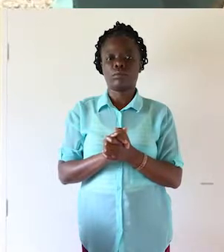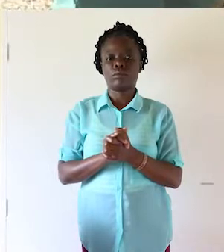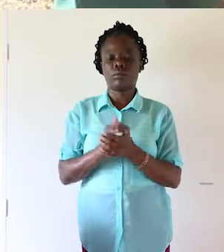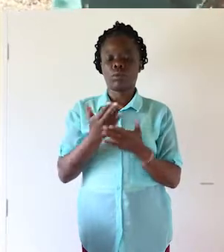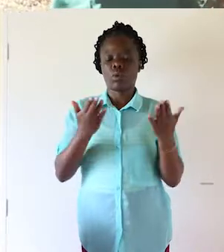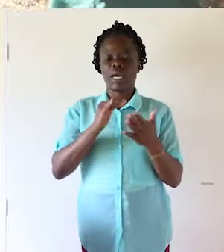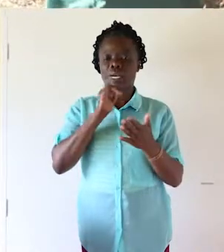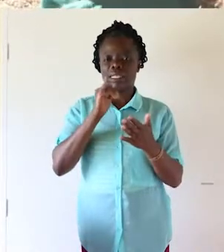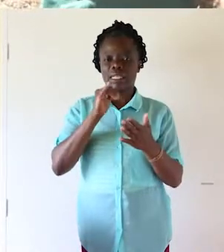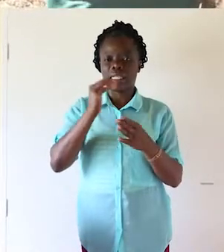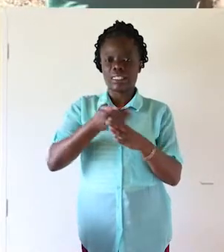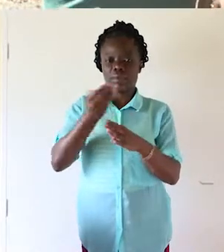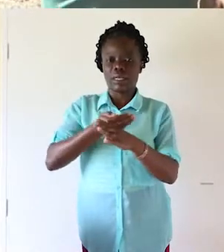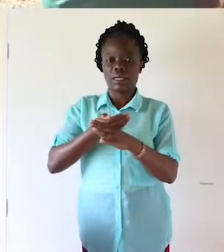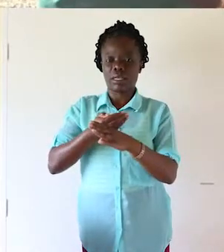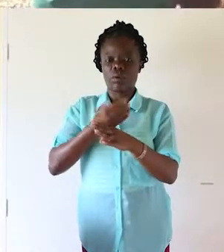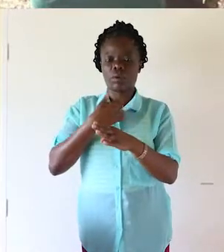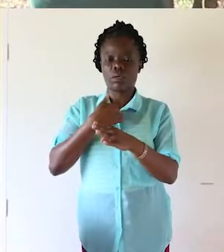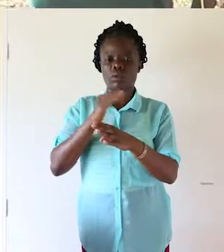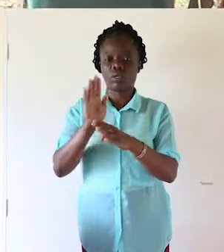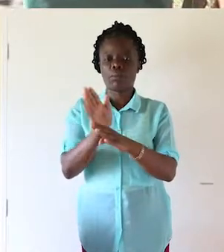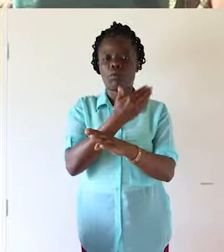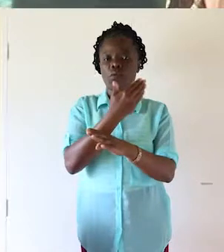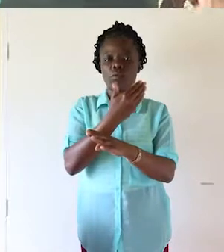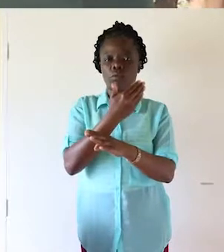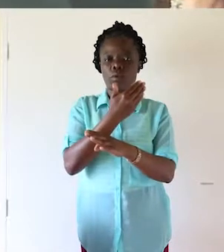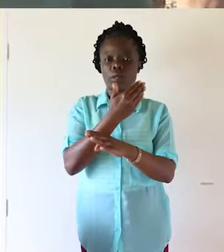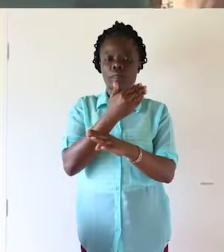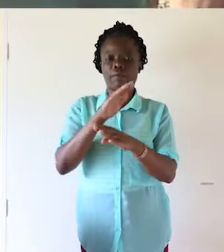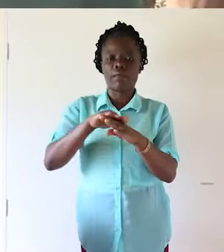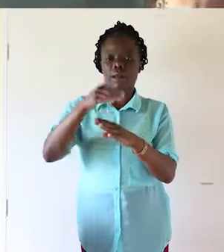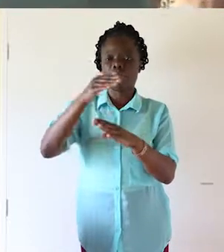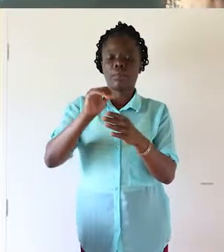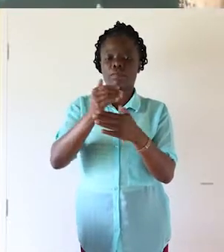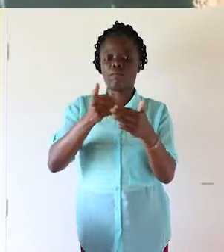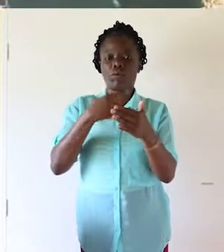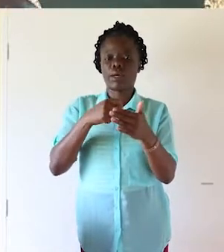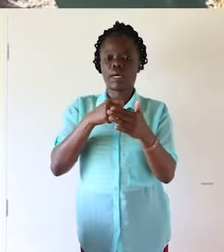the chipping hammer? We want to remove the flux before we can